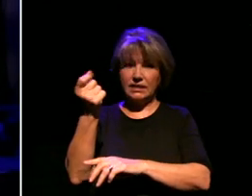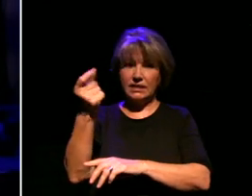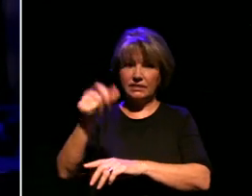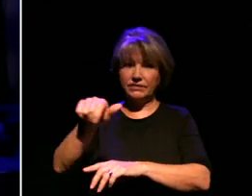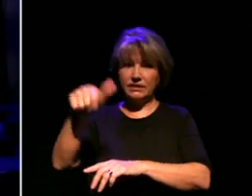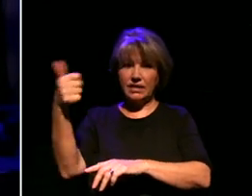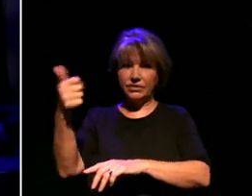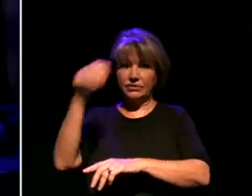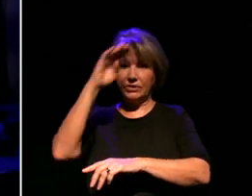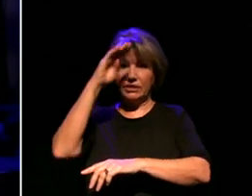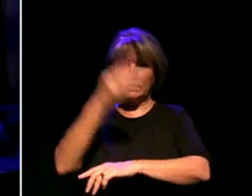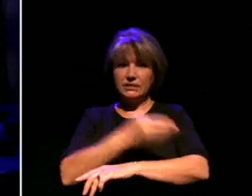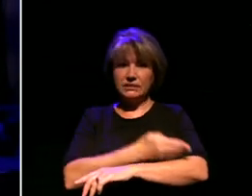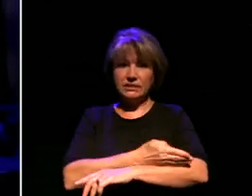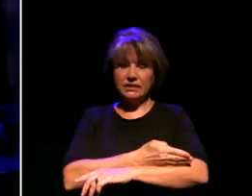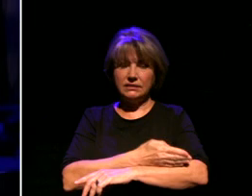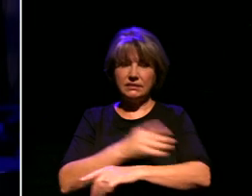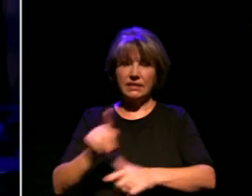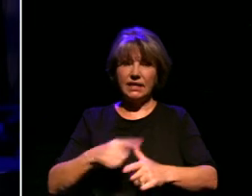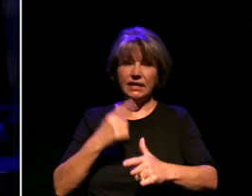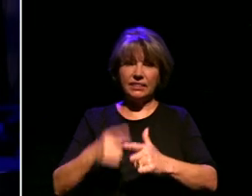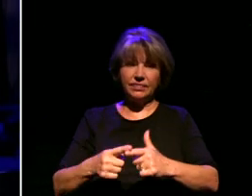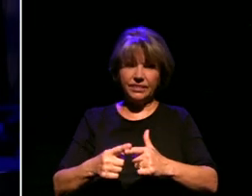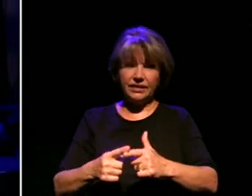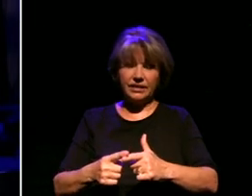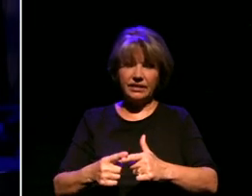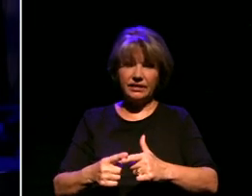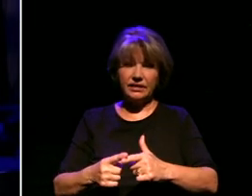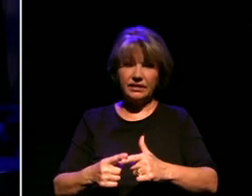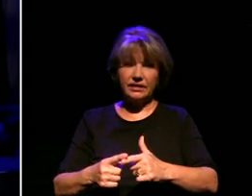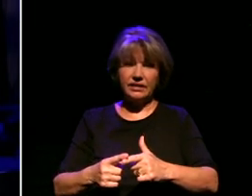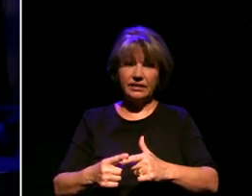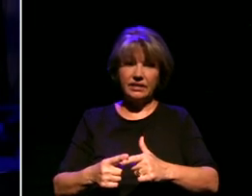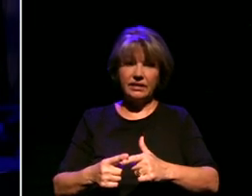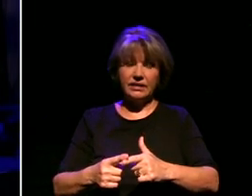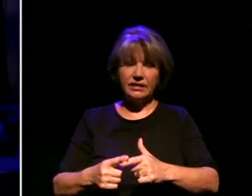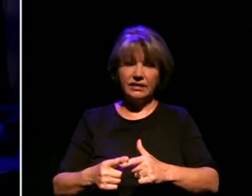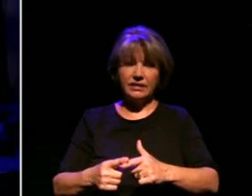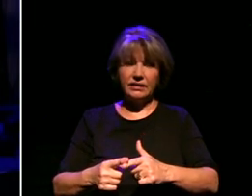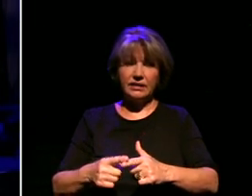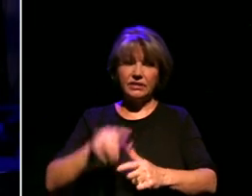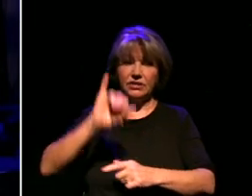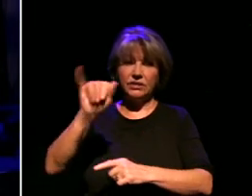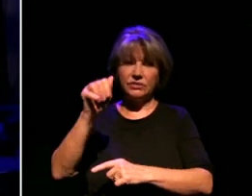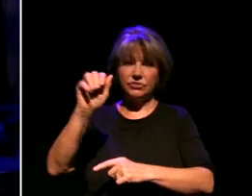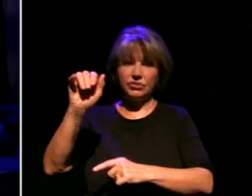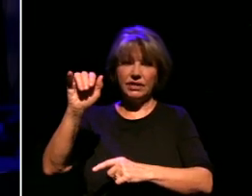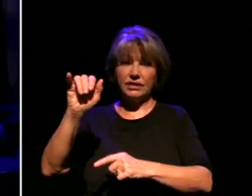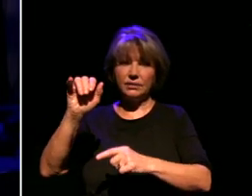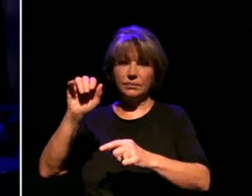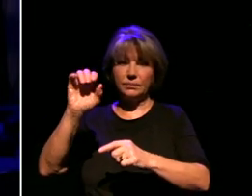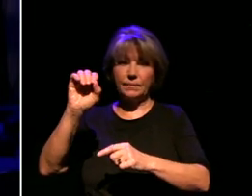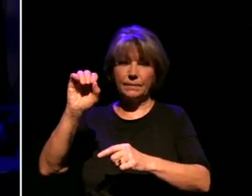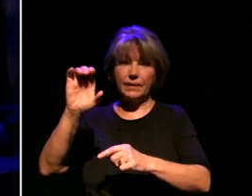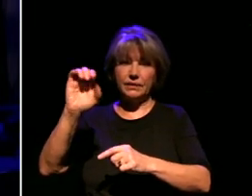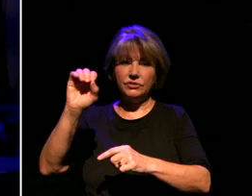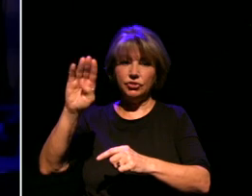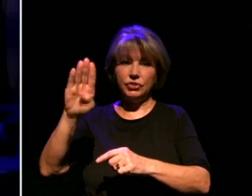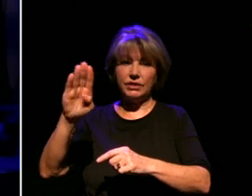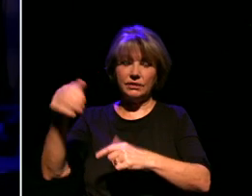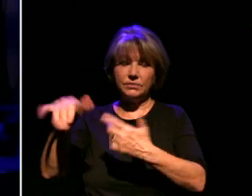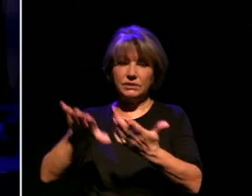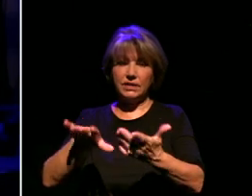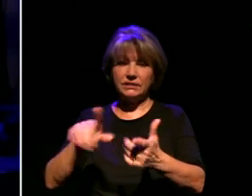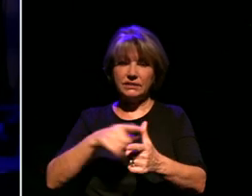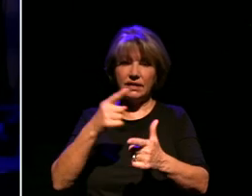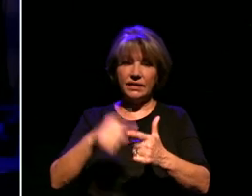other sons, and then he dies. And then Joseph lives and dies a blessed man. And so as you look at this whole book of Genesis, this